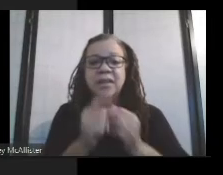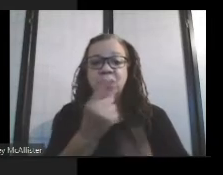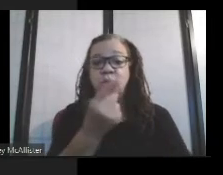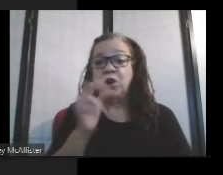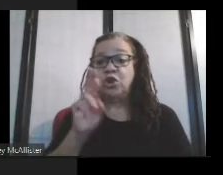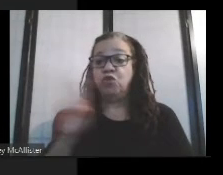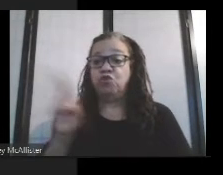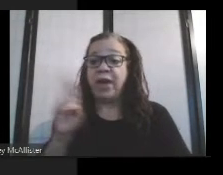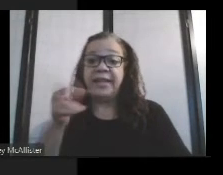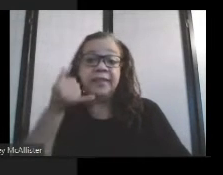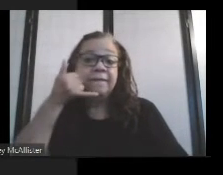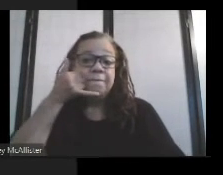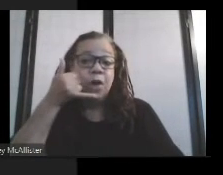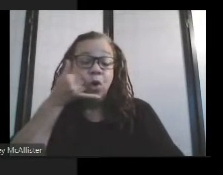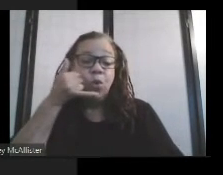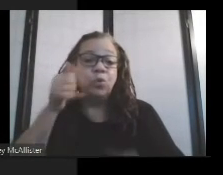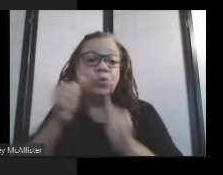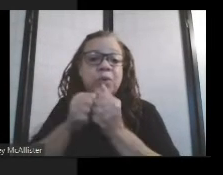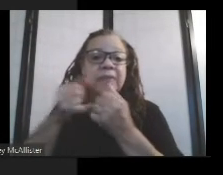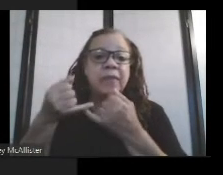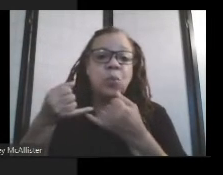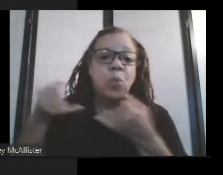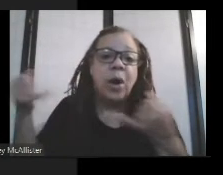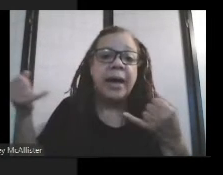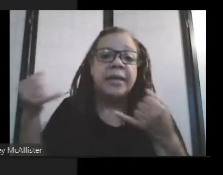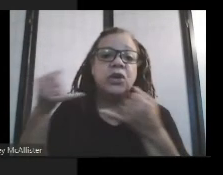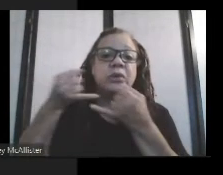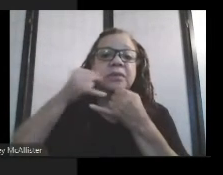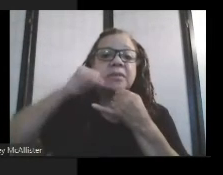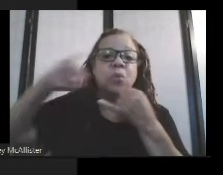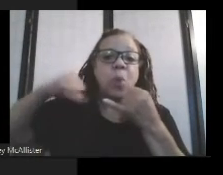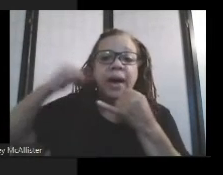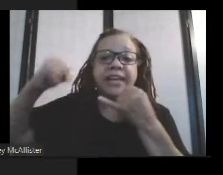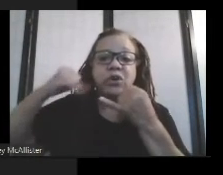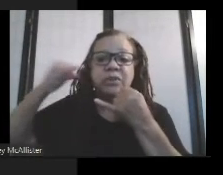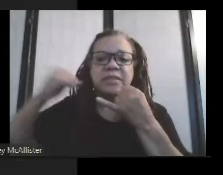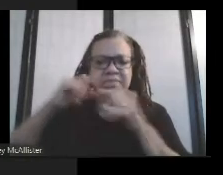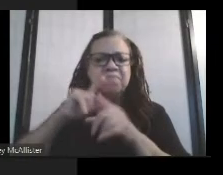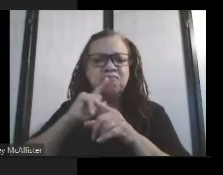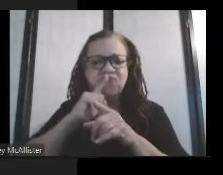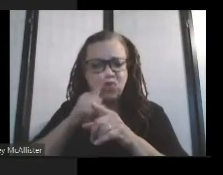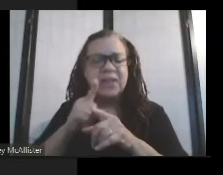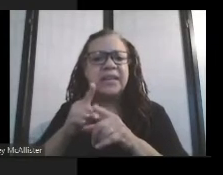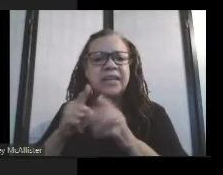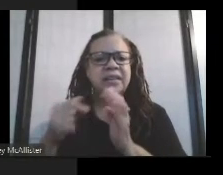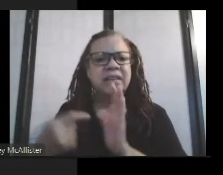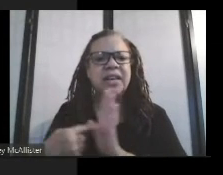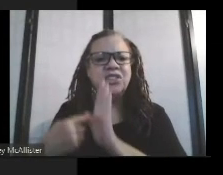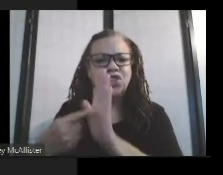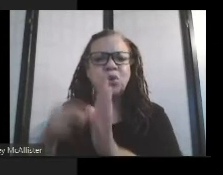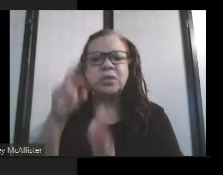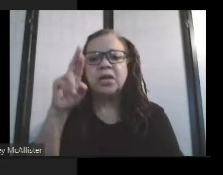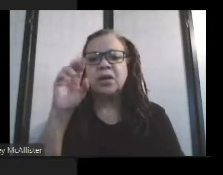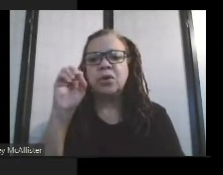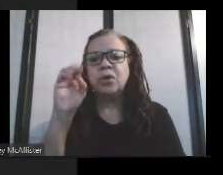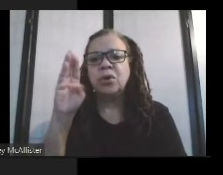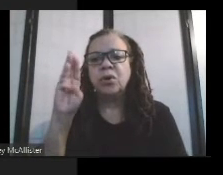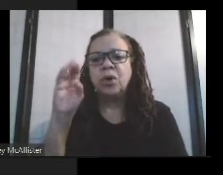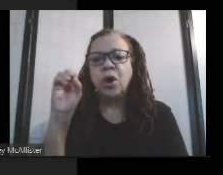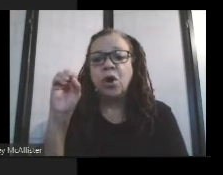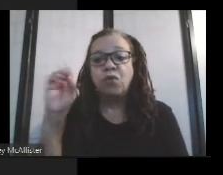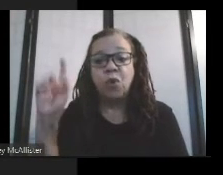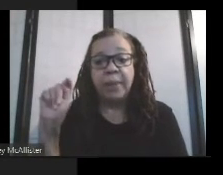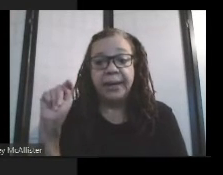that the one on the right, the foam thing with the wires and whatnot, is still very effective at portraying a